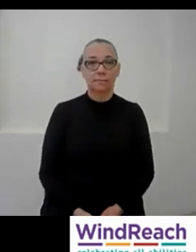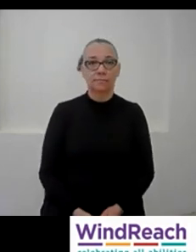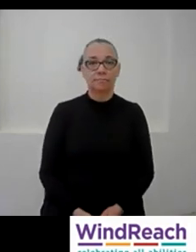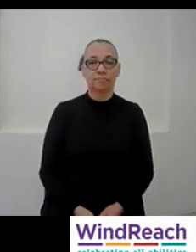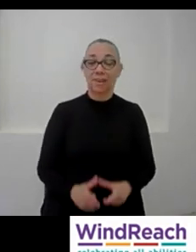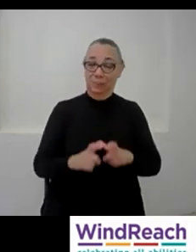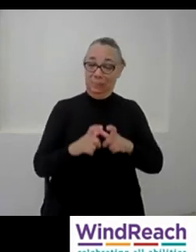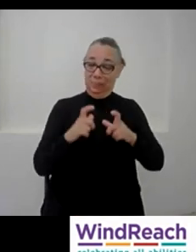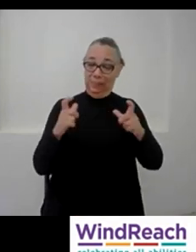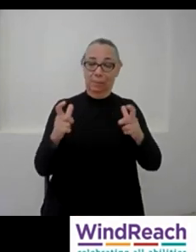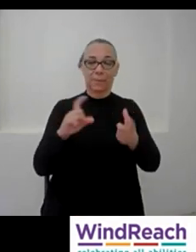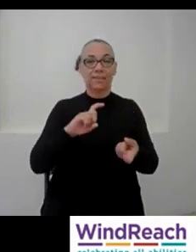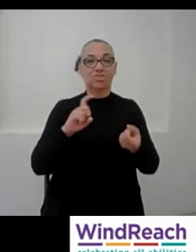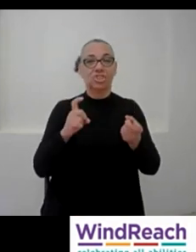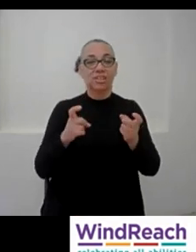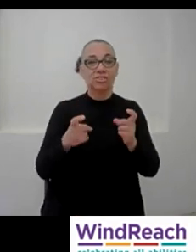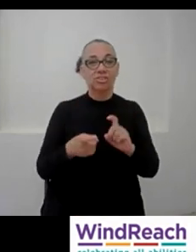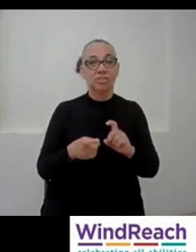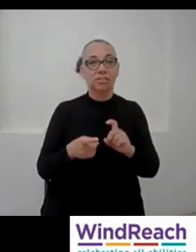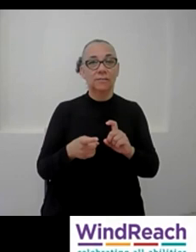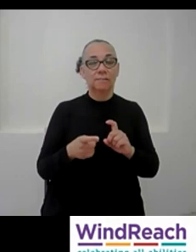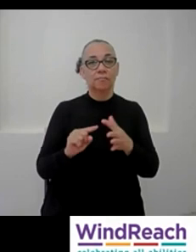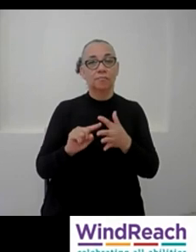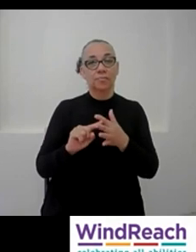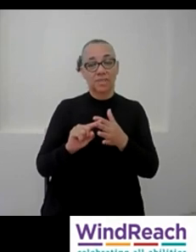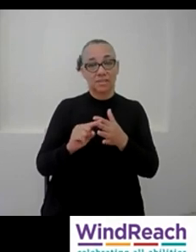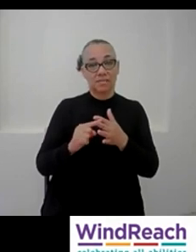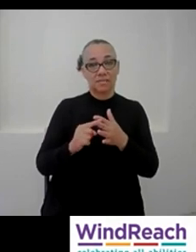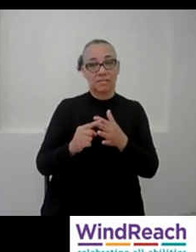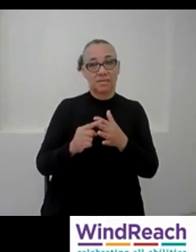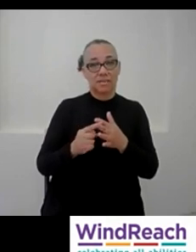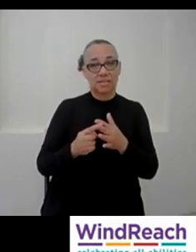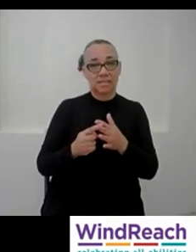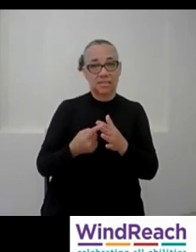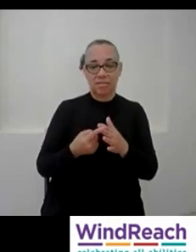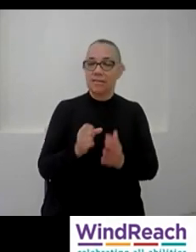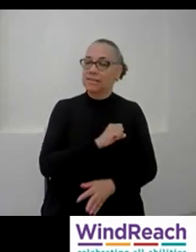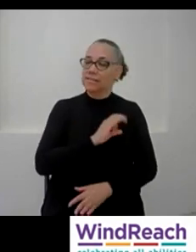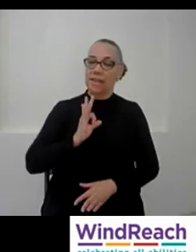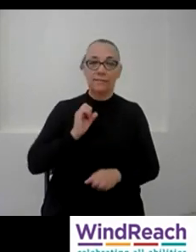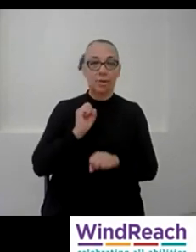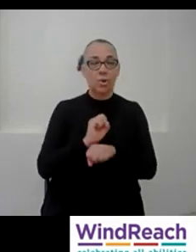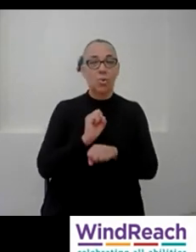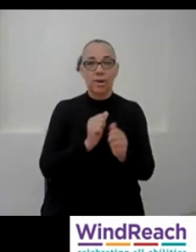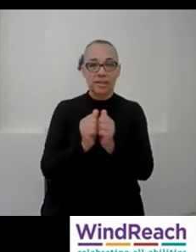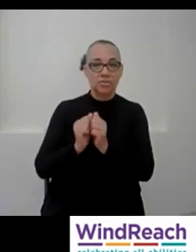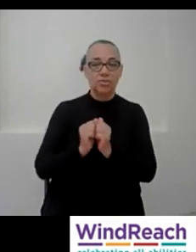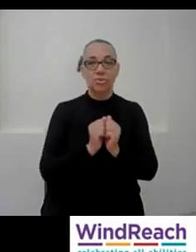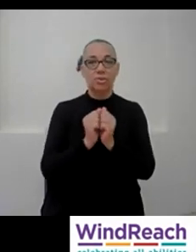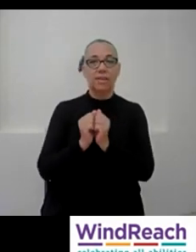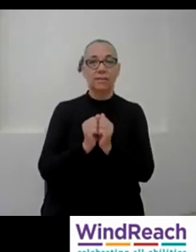The biggest change is staff teams that work together. There